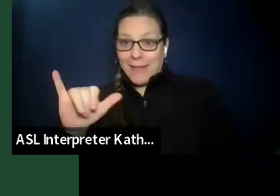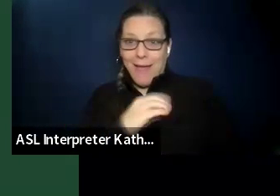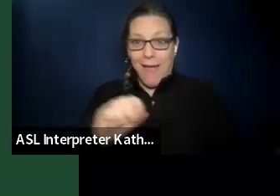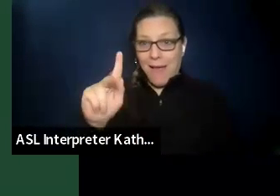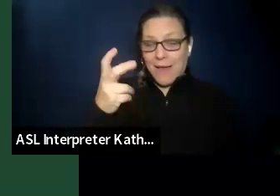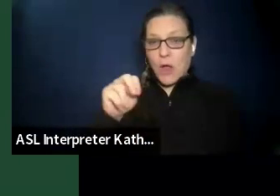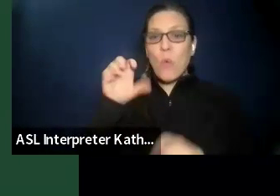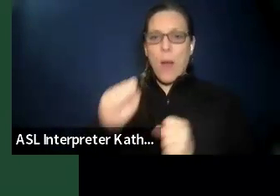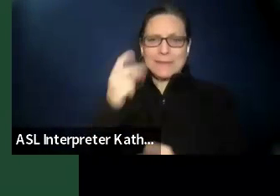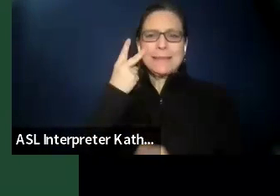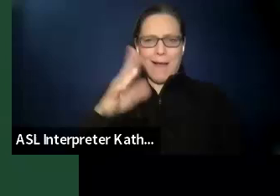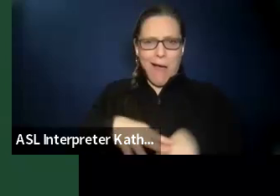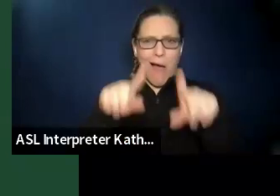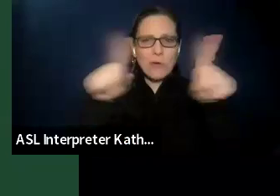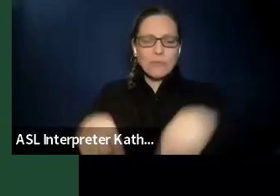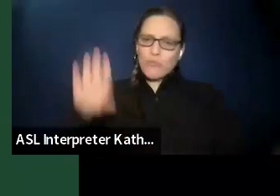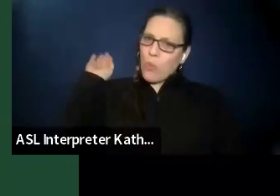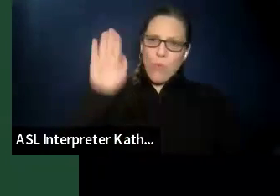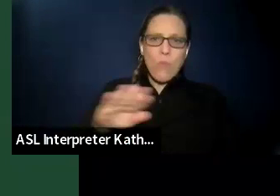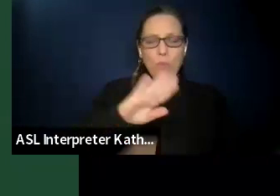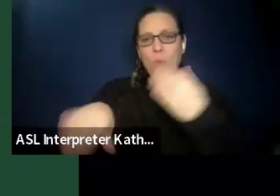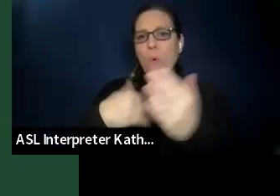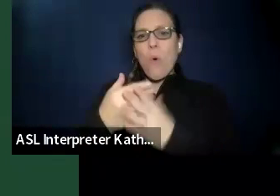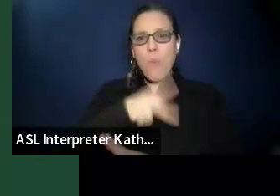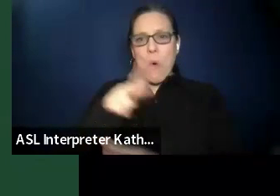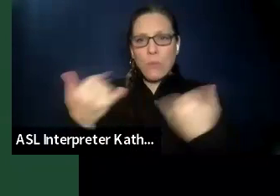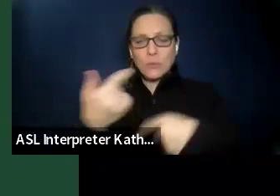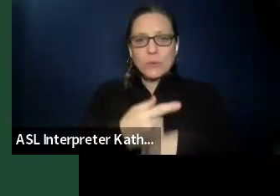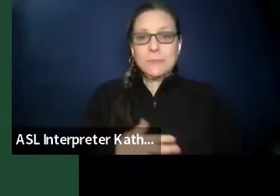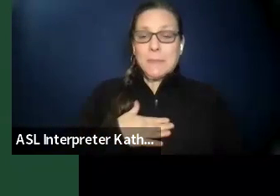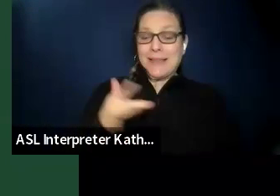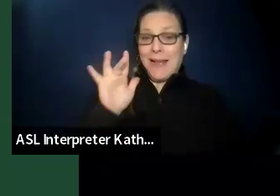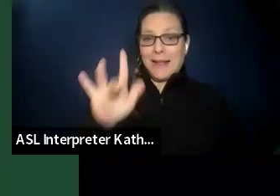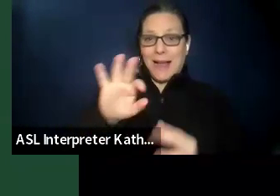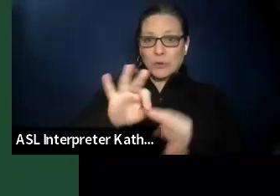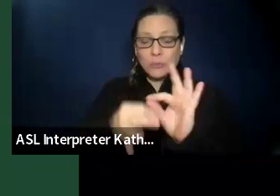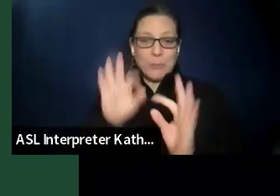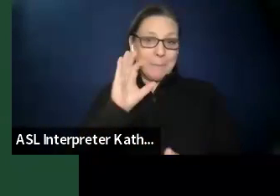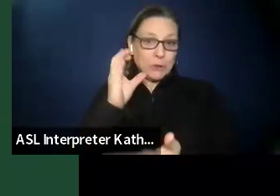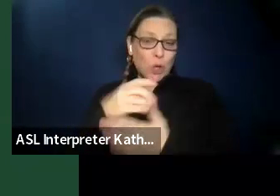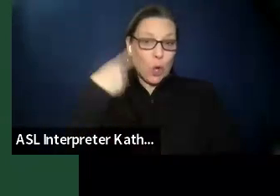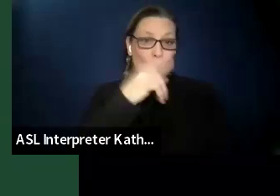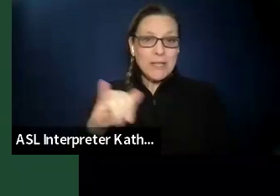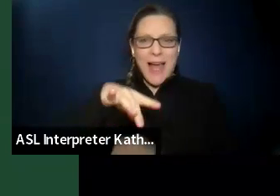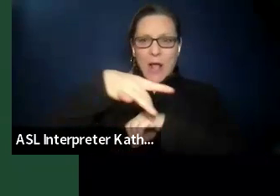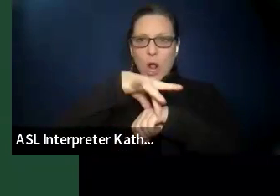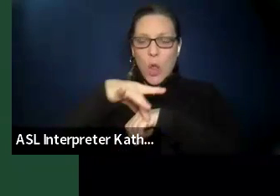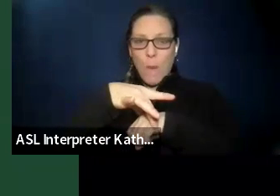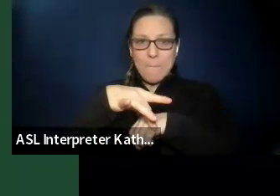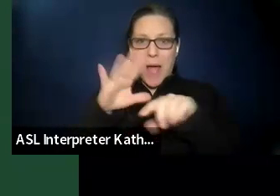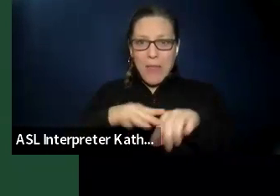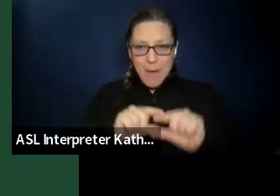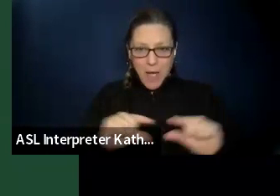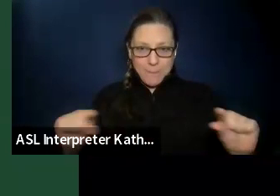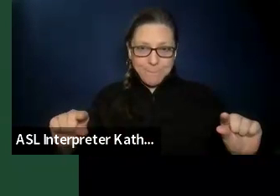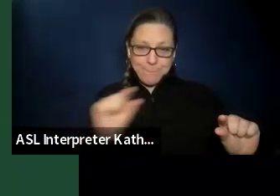be visible on your screen throughout the program. Please click on the interpretation icon, which looks like a globe, on the toolbar at